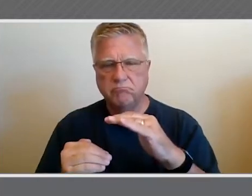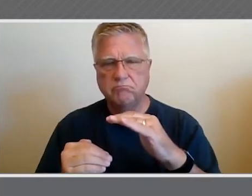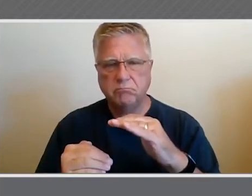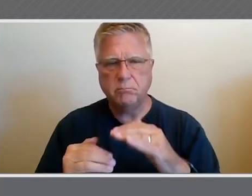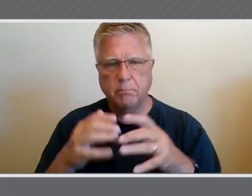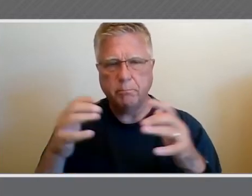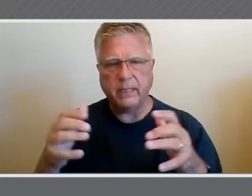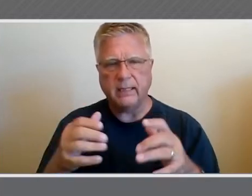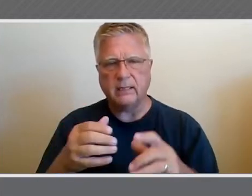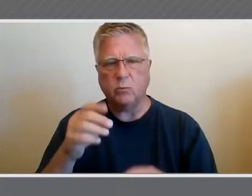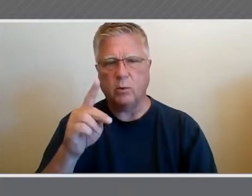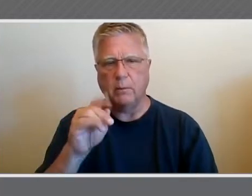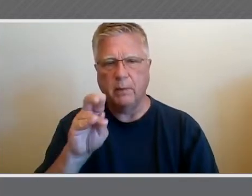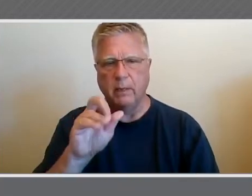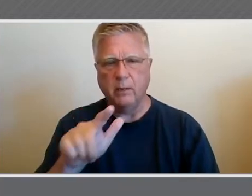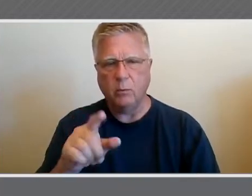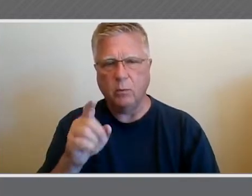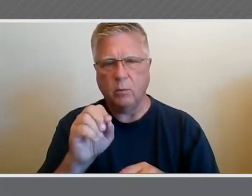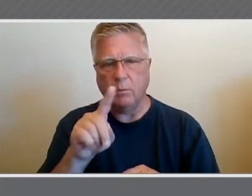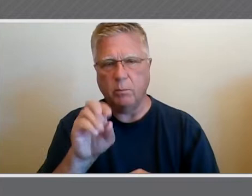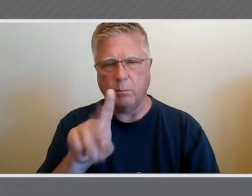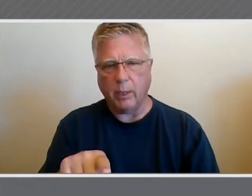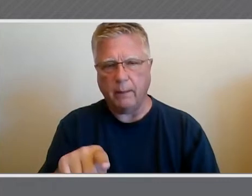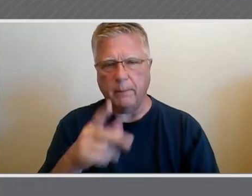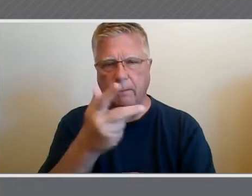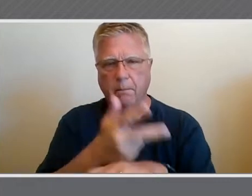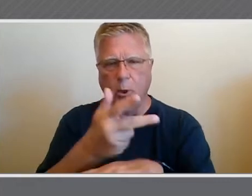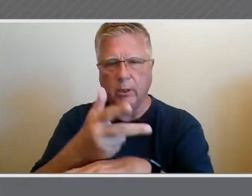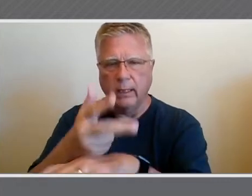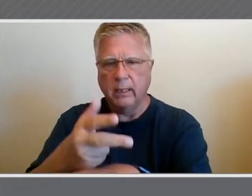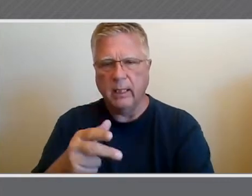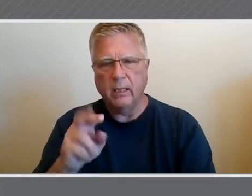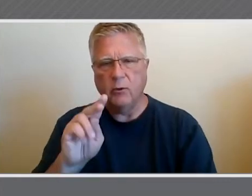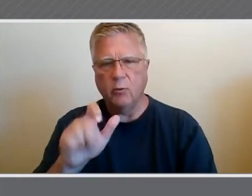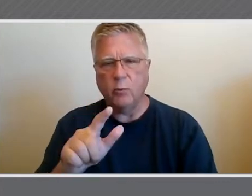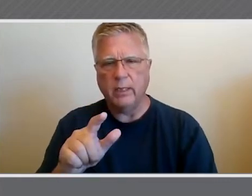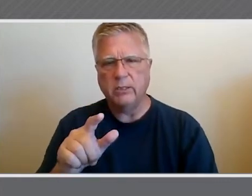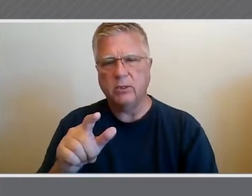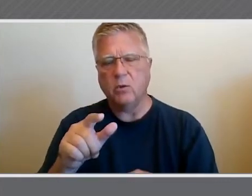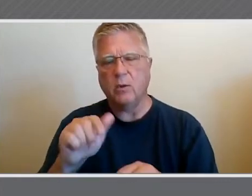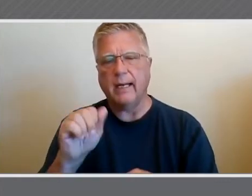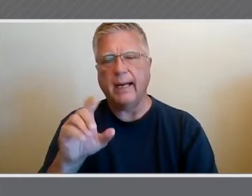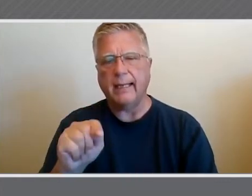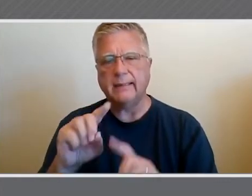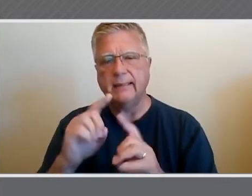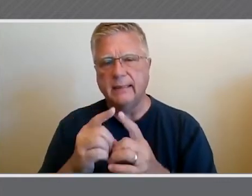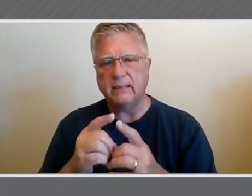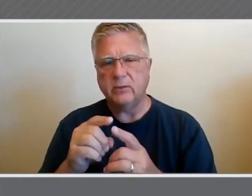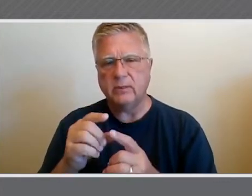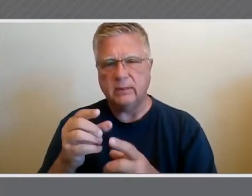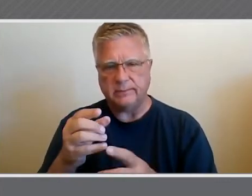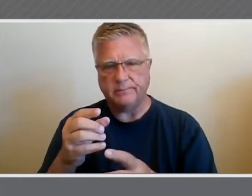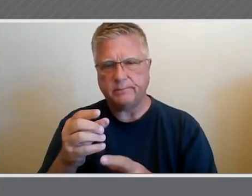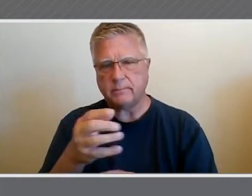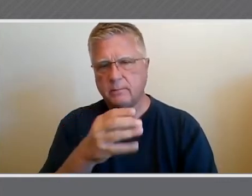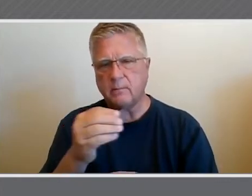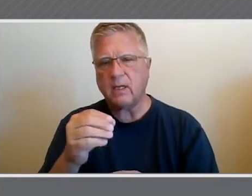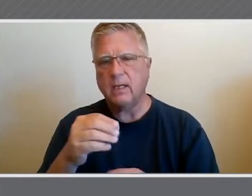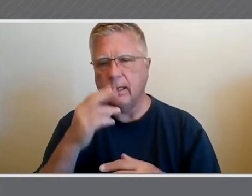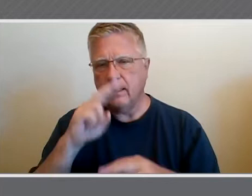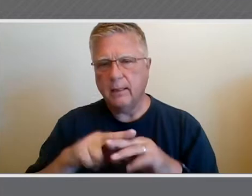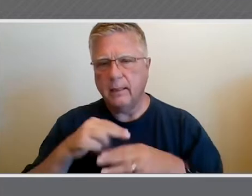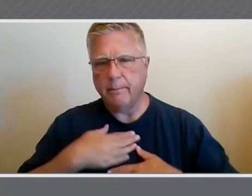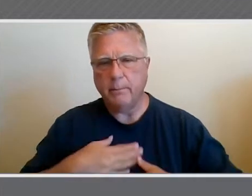payroll prep, parking, the regional asset district county tax that we receive a portion of, and the amusement tax and